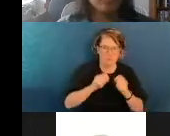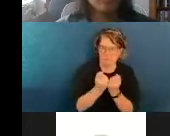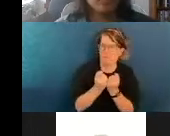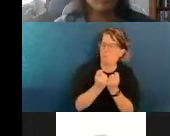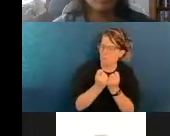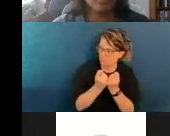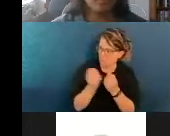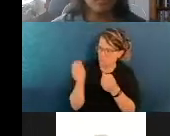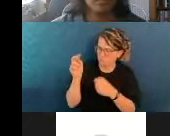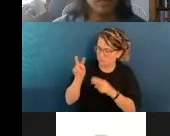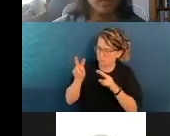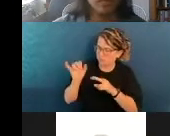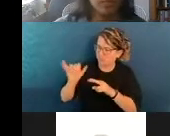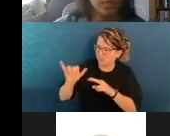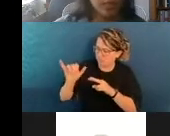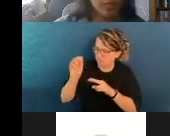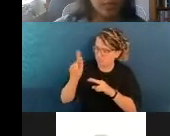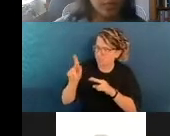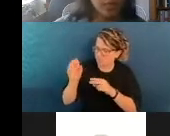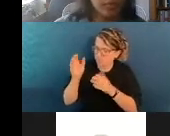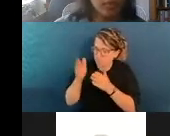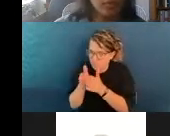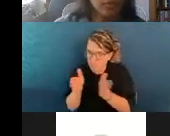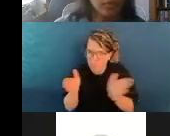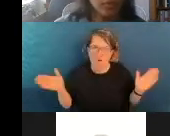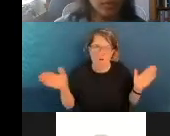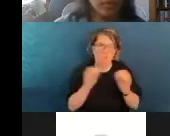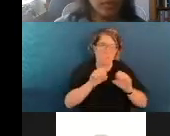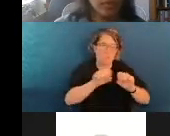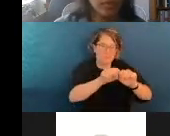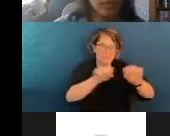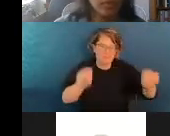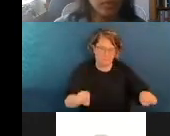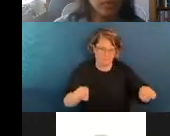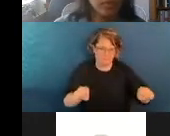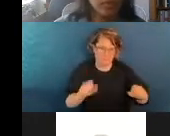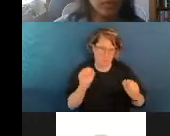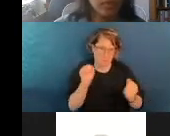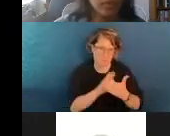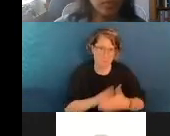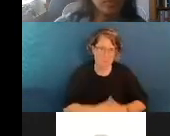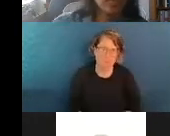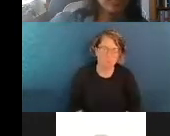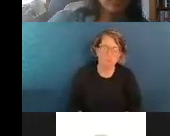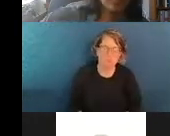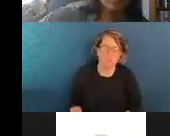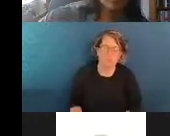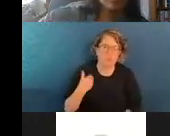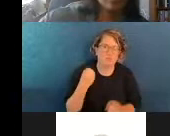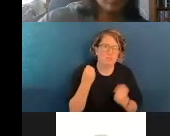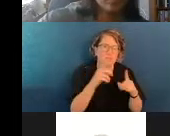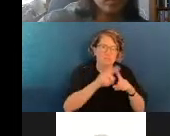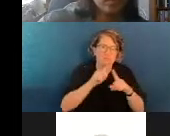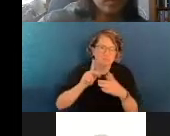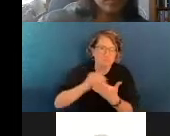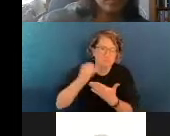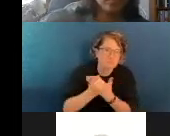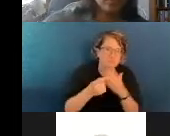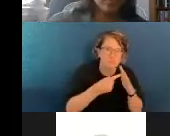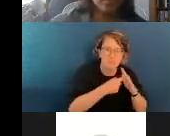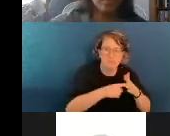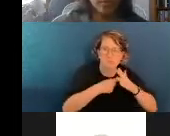to take a more systematic look across the whole organization. And while there were many initiatives and projects underway that were already